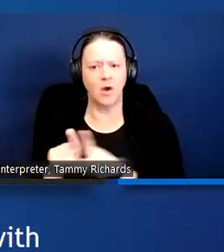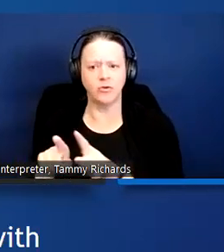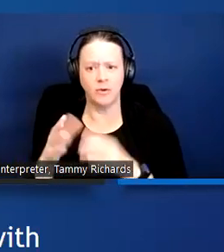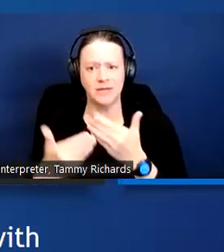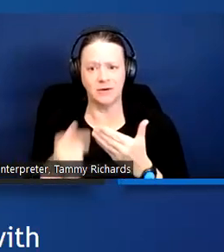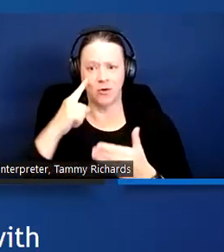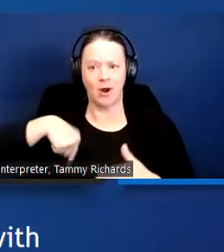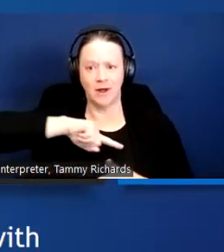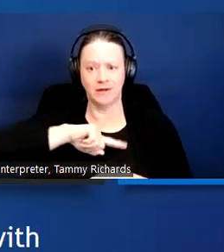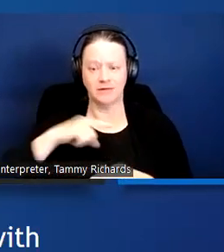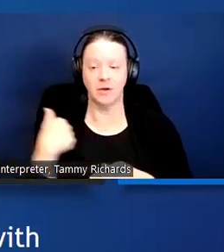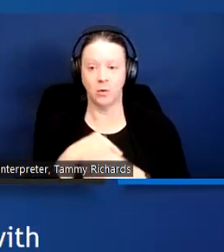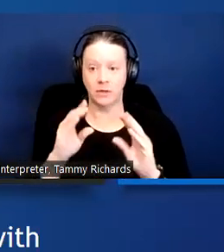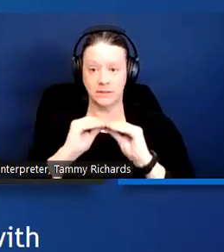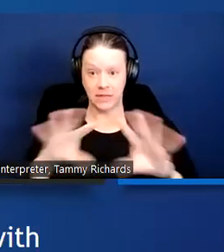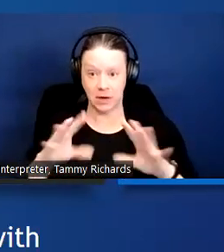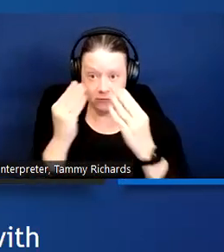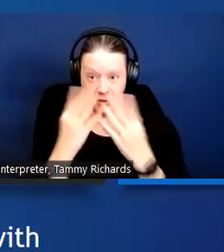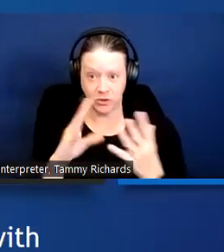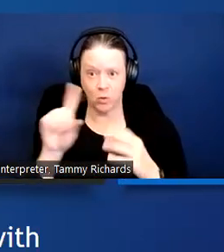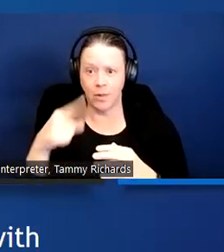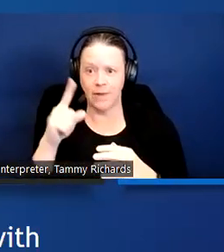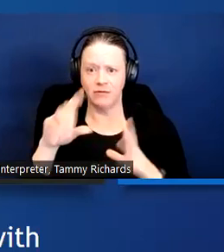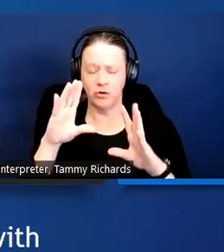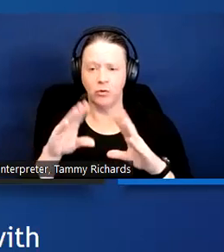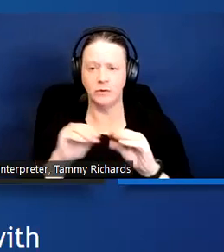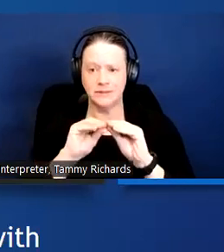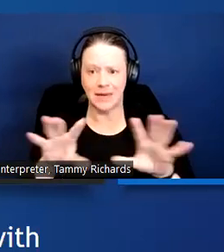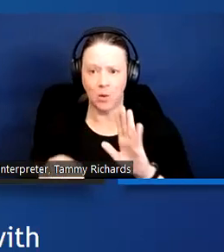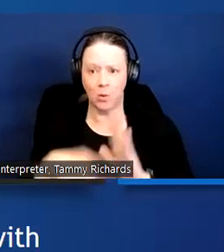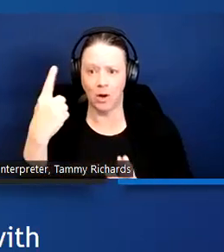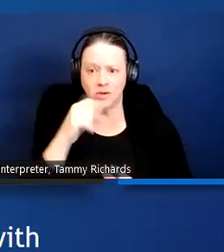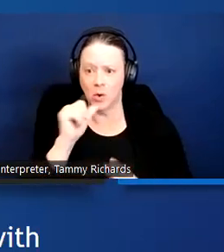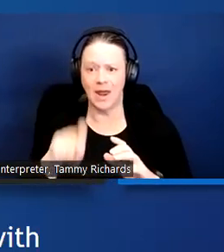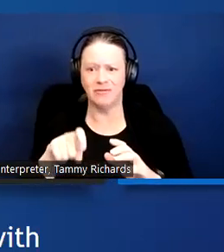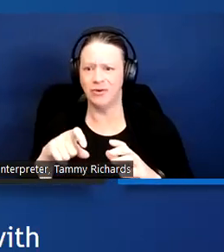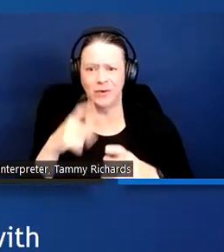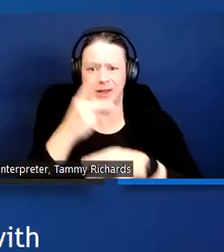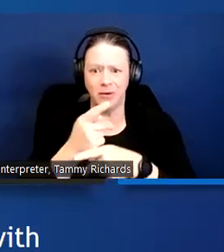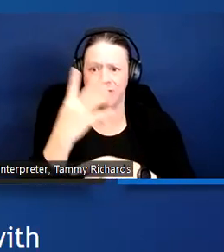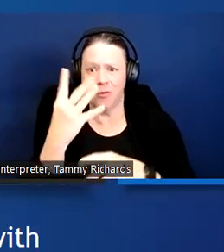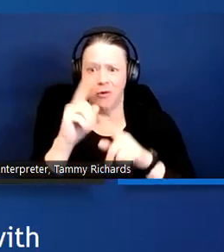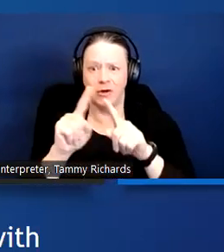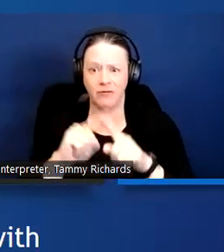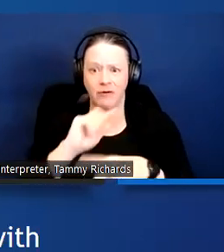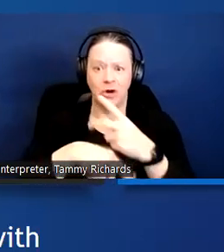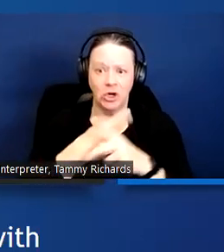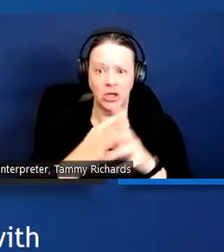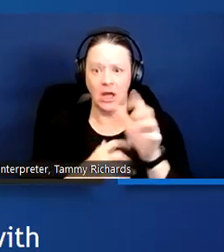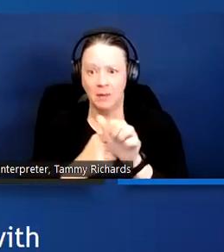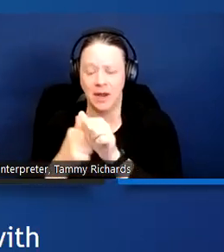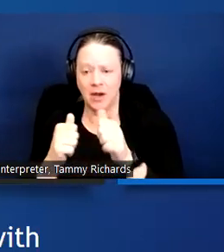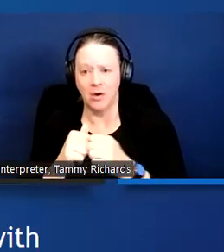information, we only have to send it out once. We don't have to provide 4 different versions and keep 4 different versions updated for different